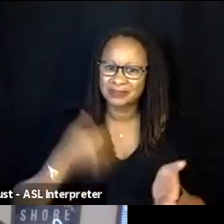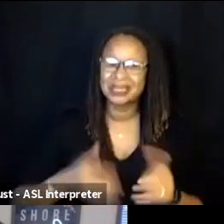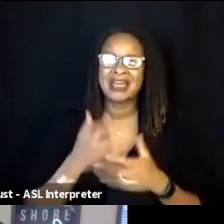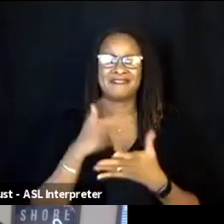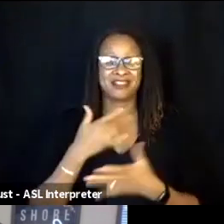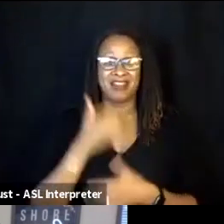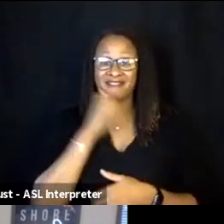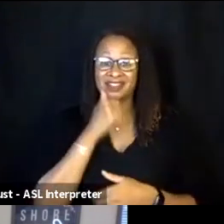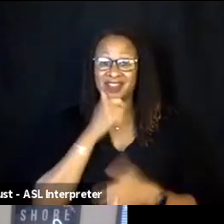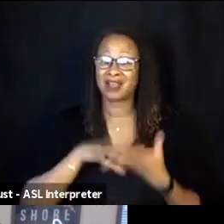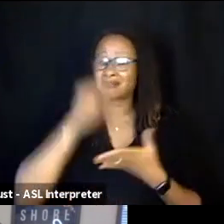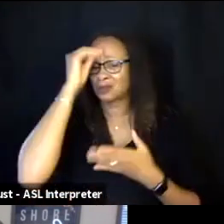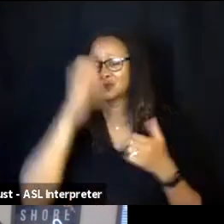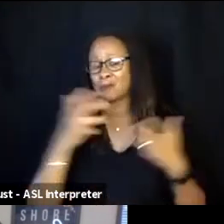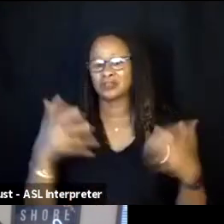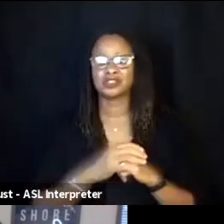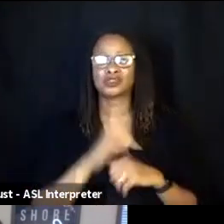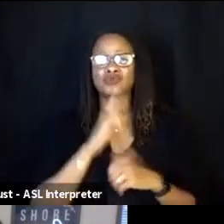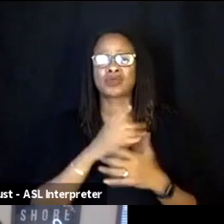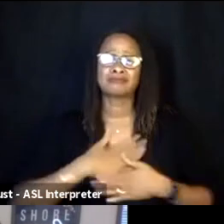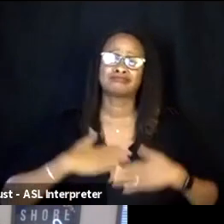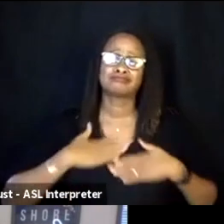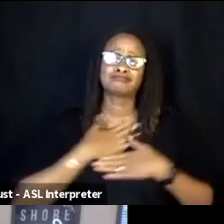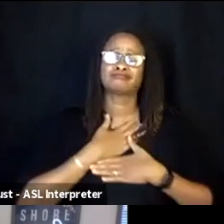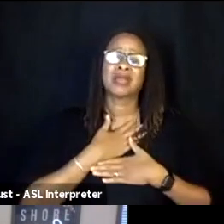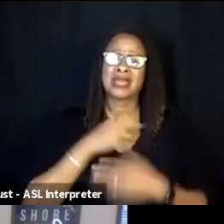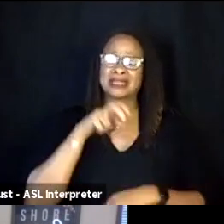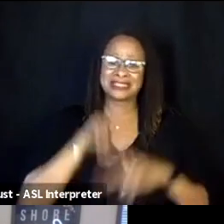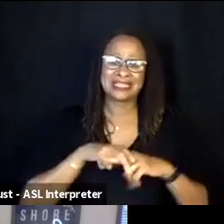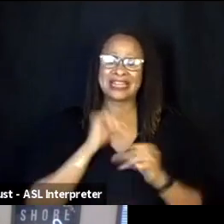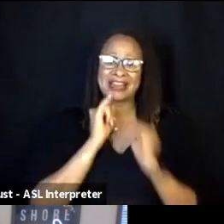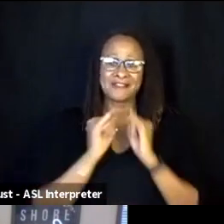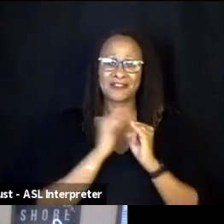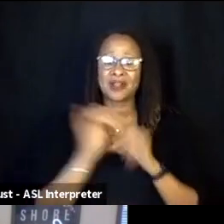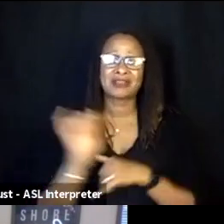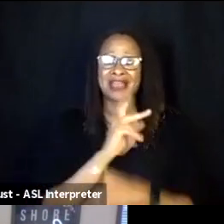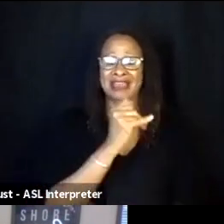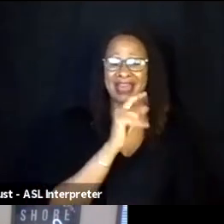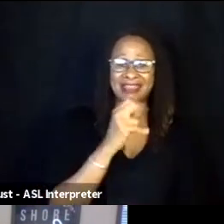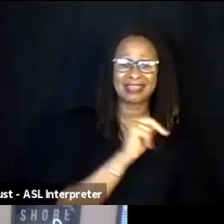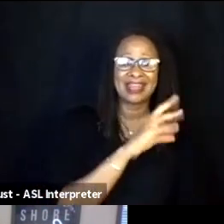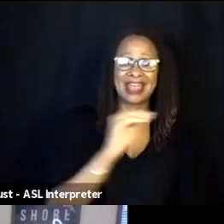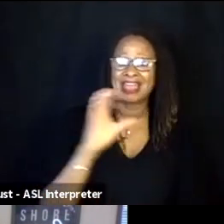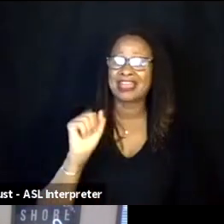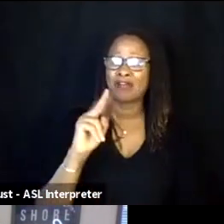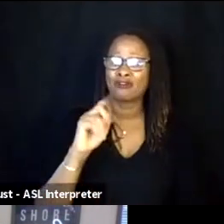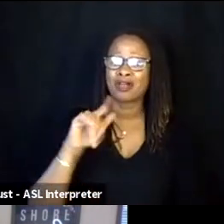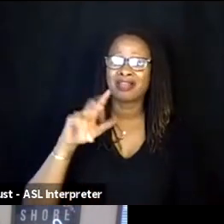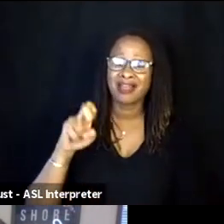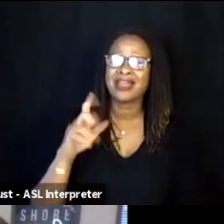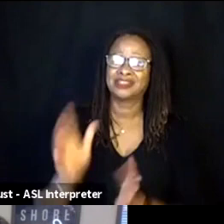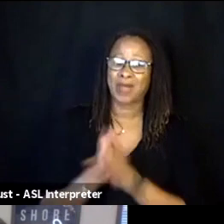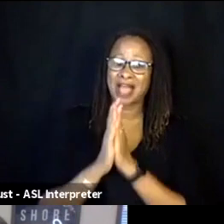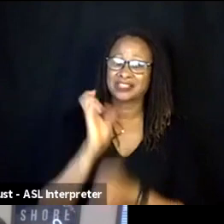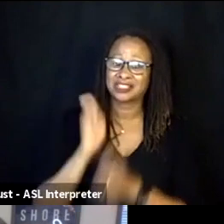I'm learning so much. And it was such a pleasure to sit and interview people like Kathleen and Caroline, to ask those tough questions. I